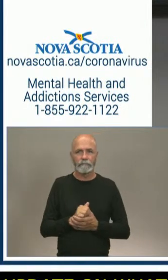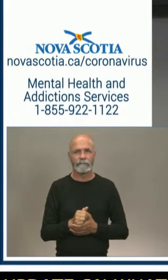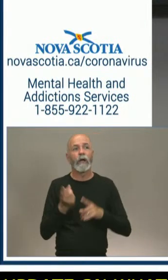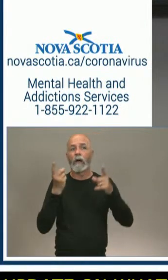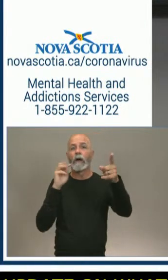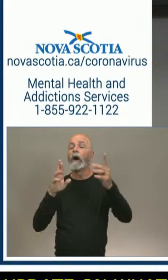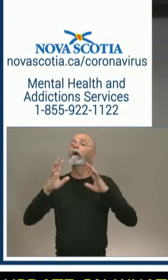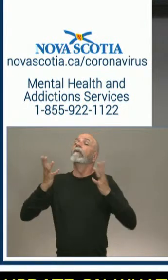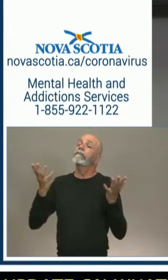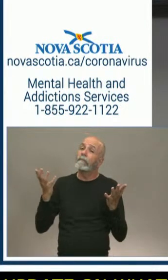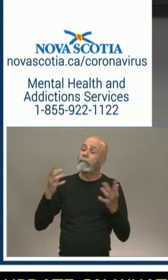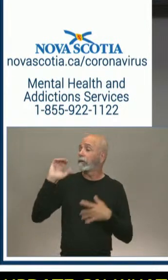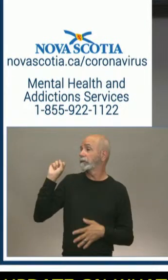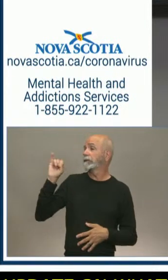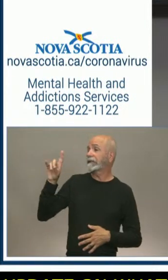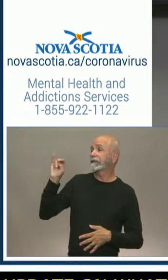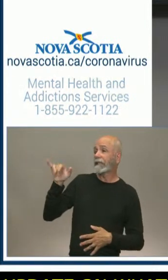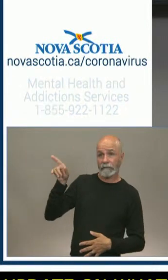said that the